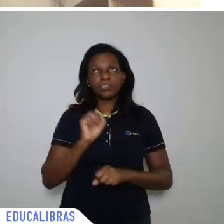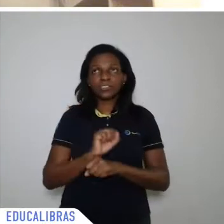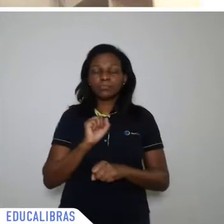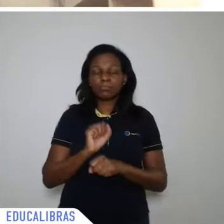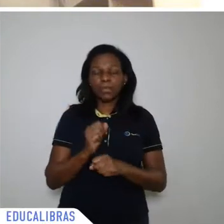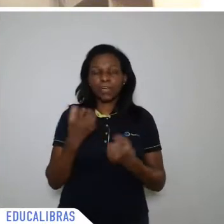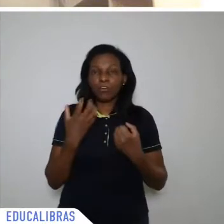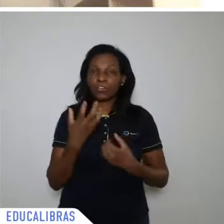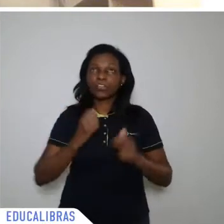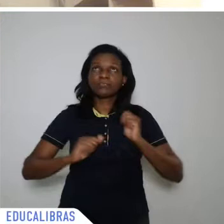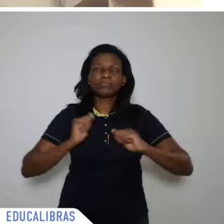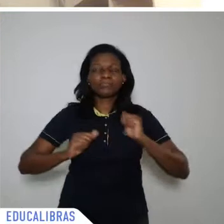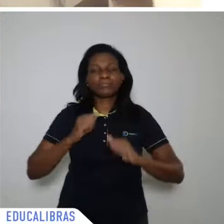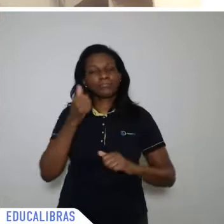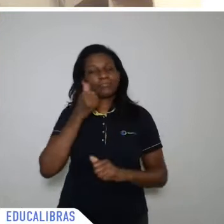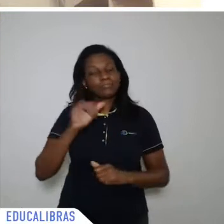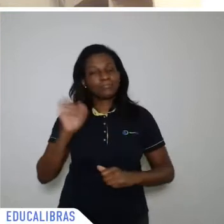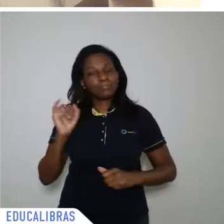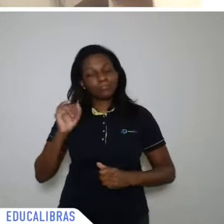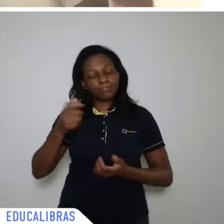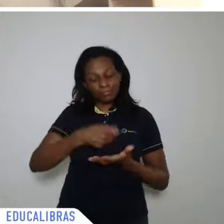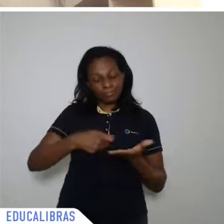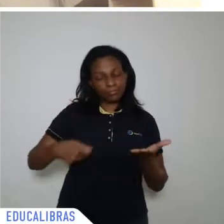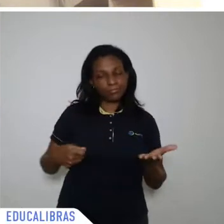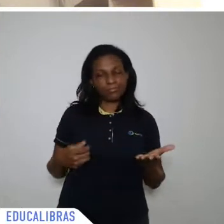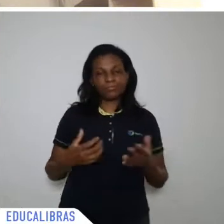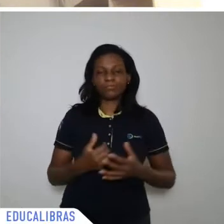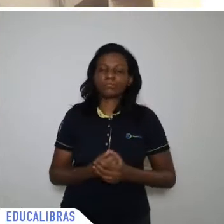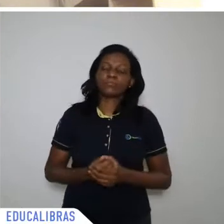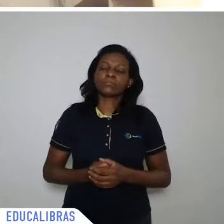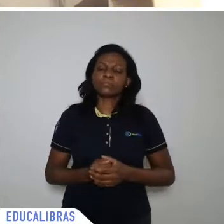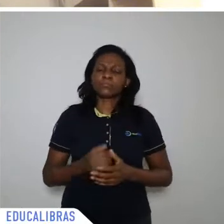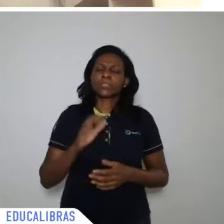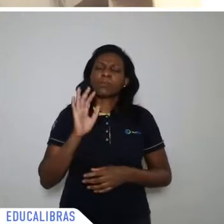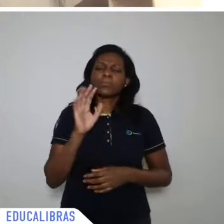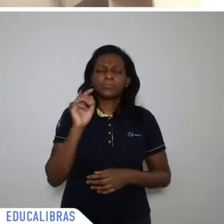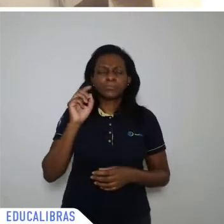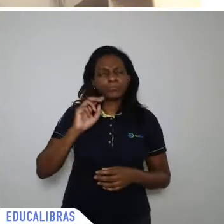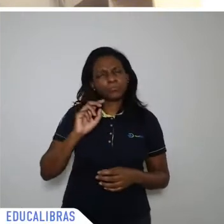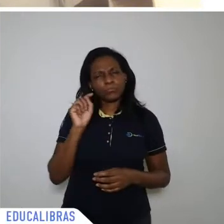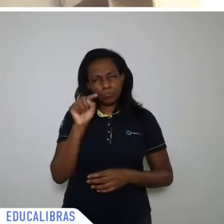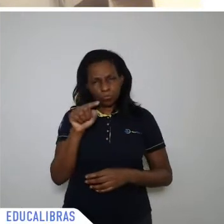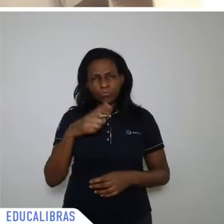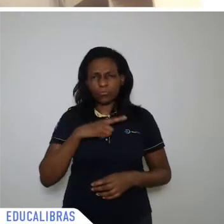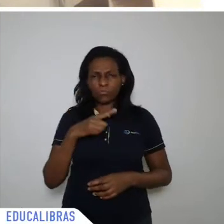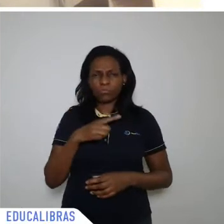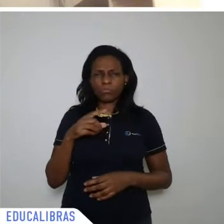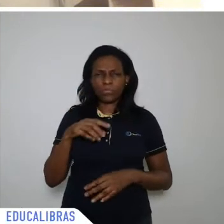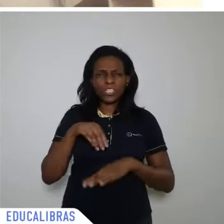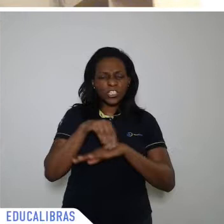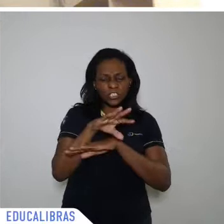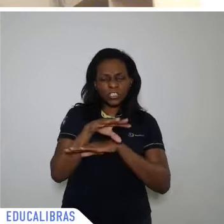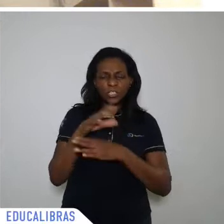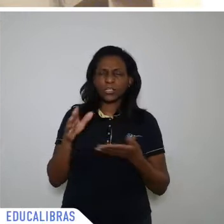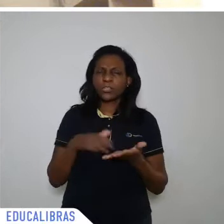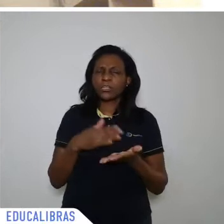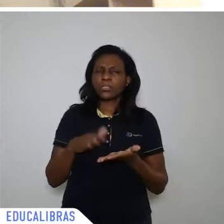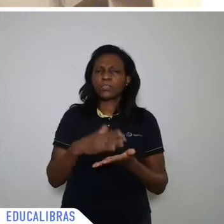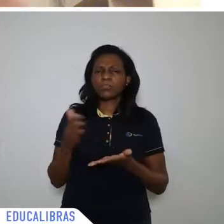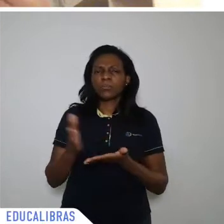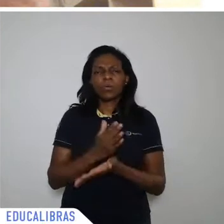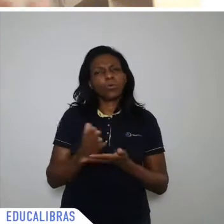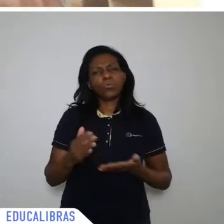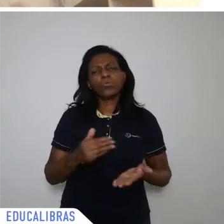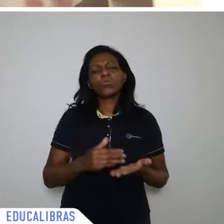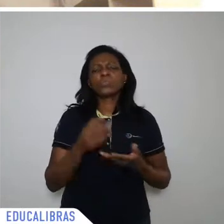Bruna, I will give you the floor. I have one question. We were talking about books. Do you have any indication